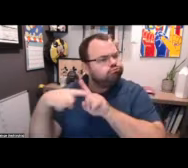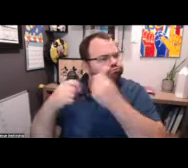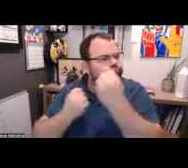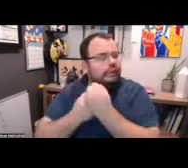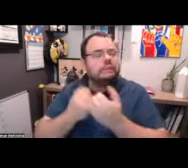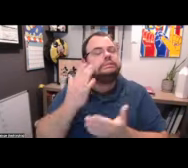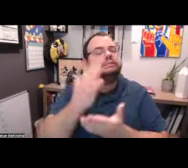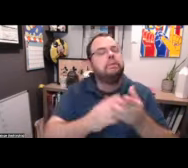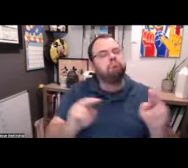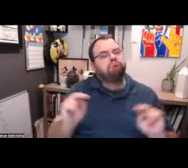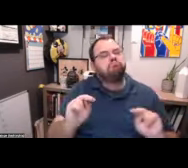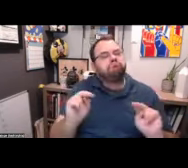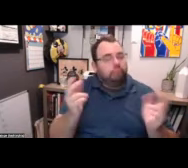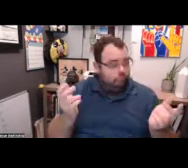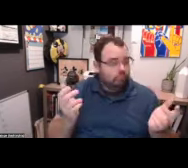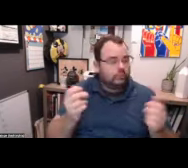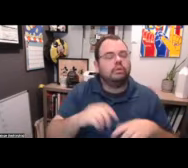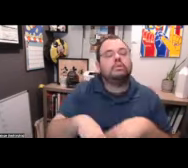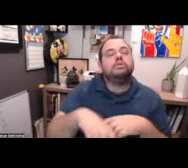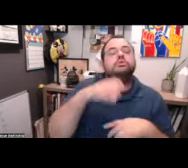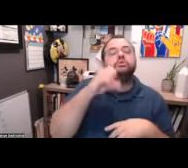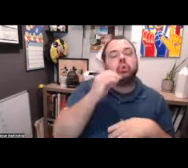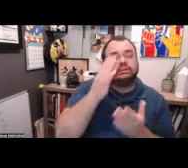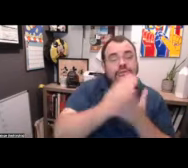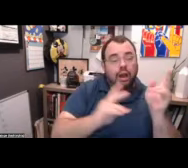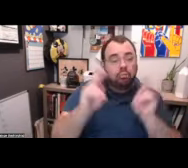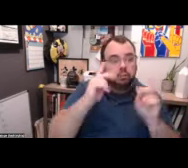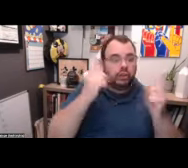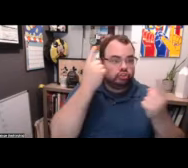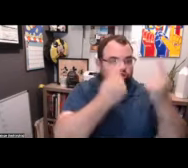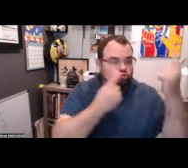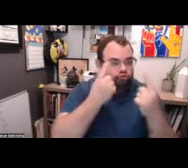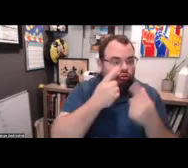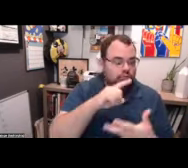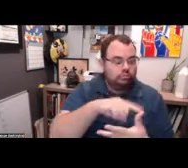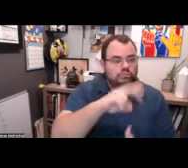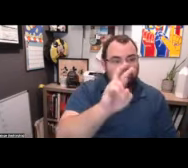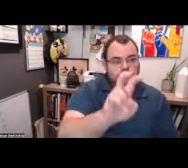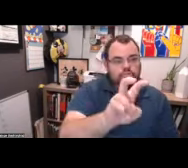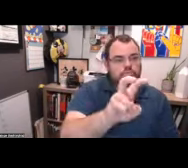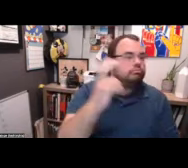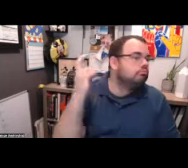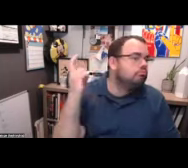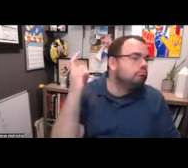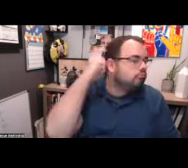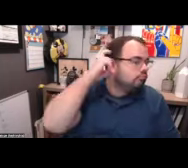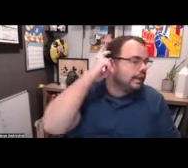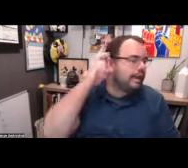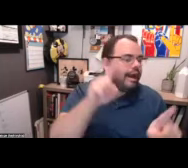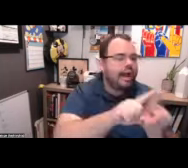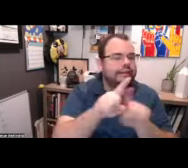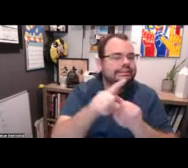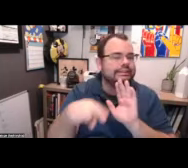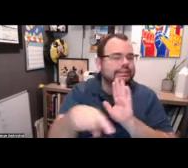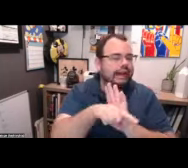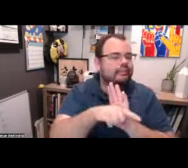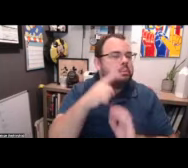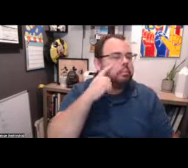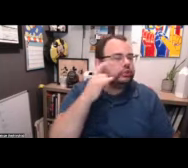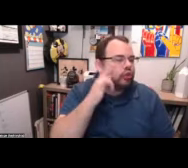you're really worried about cochlear implants. So there's different ways that you sign it. So some people are that use the